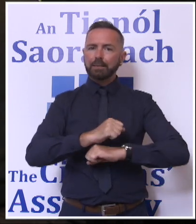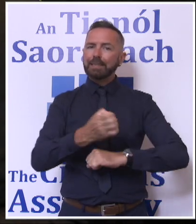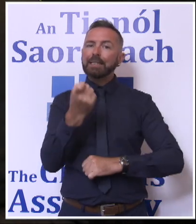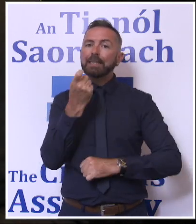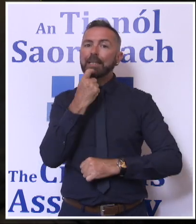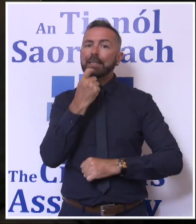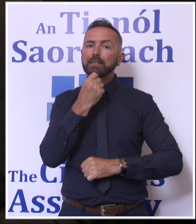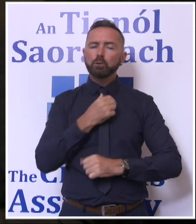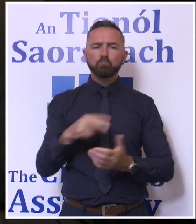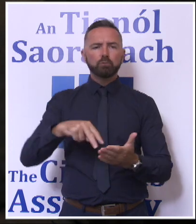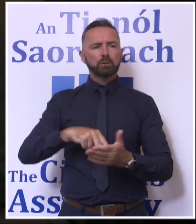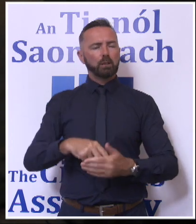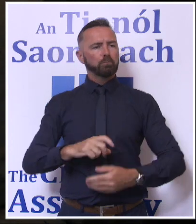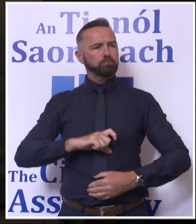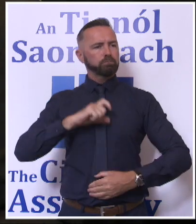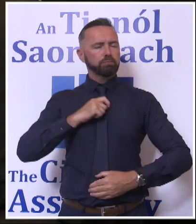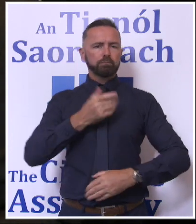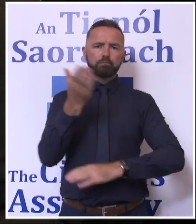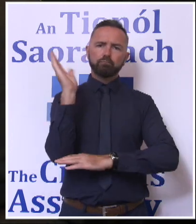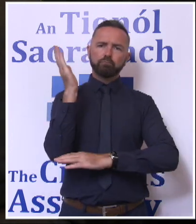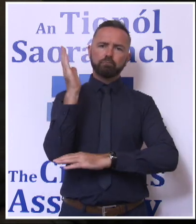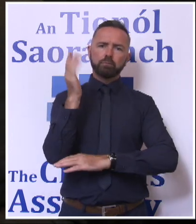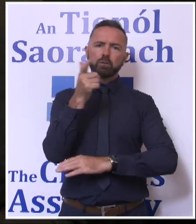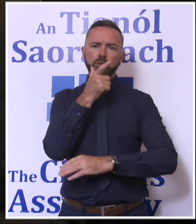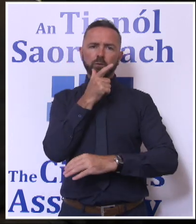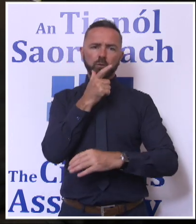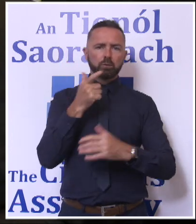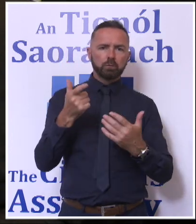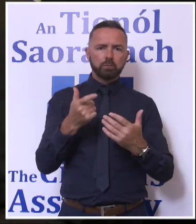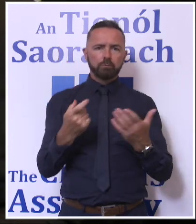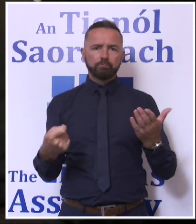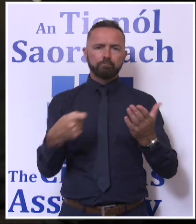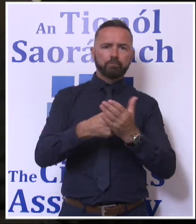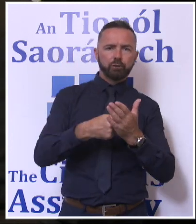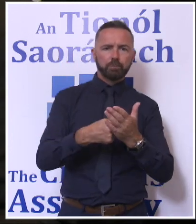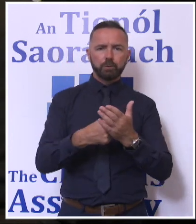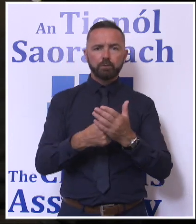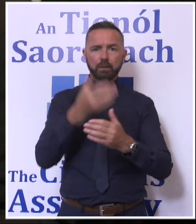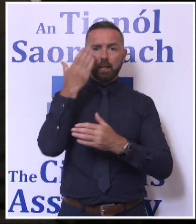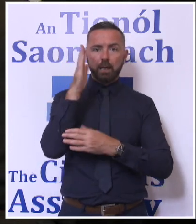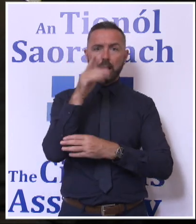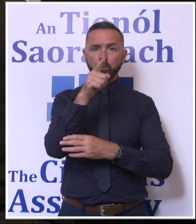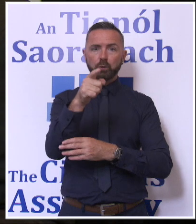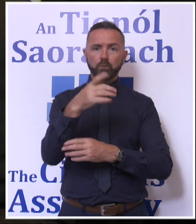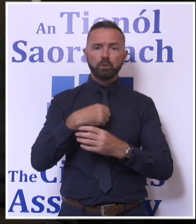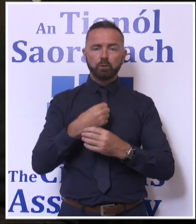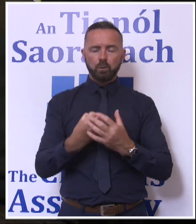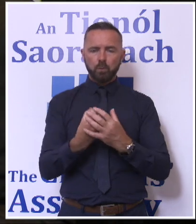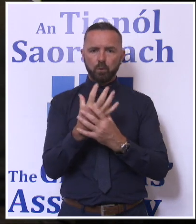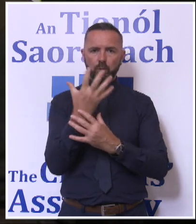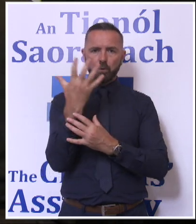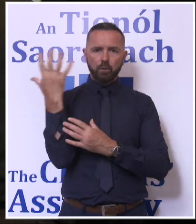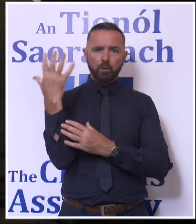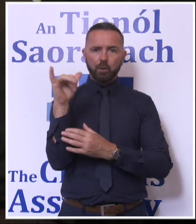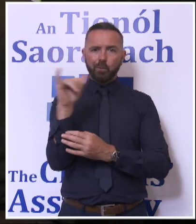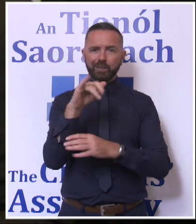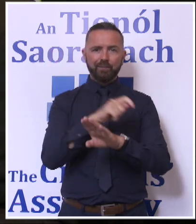type of directly elected mayor and local government proposals in that regard.